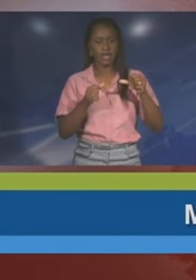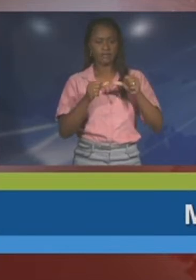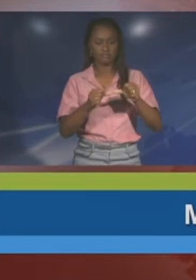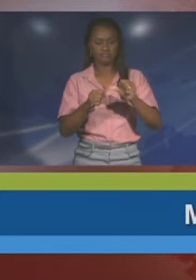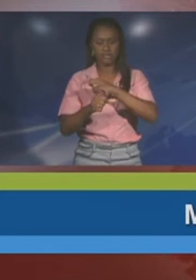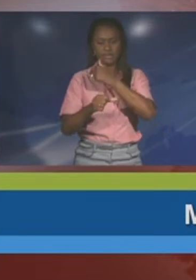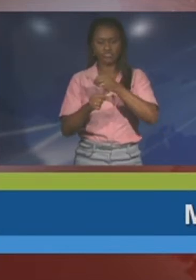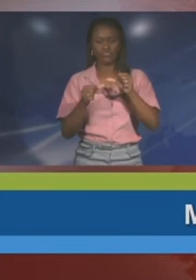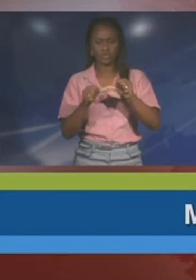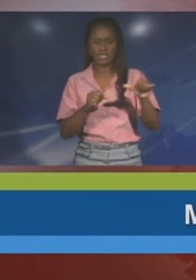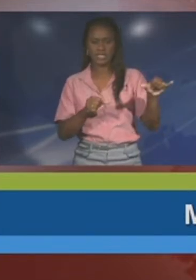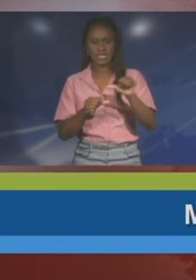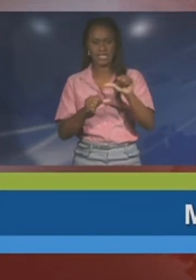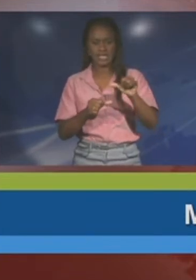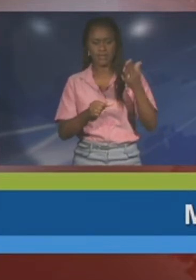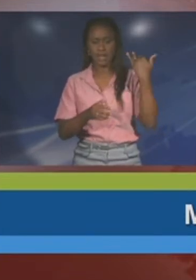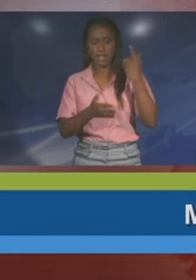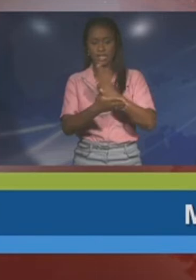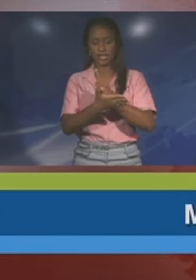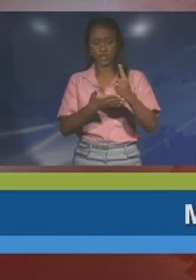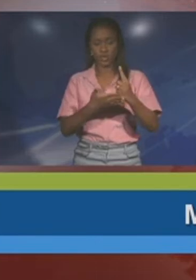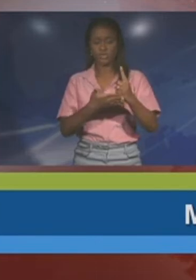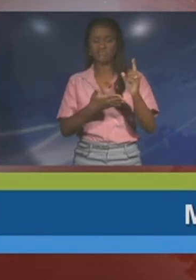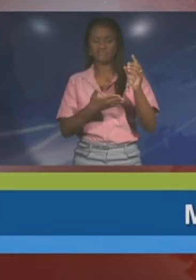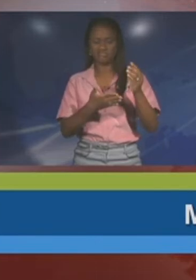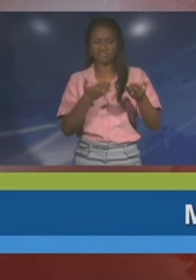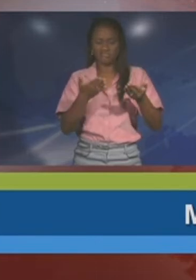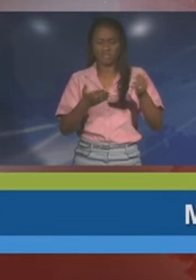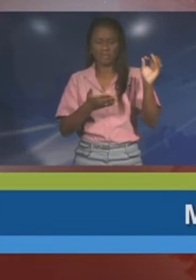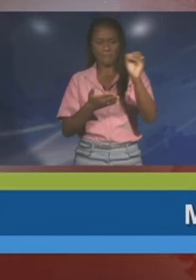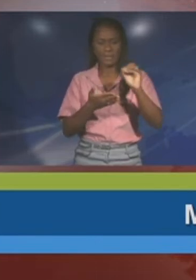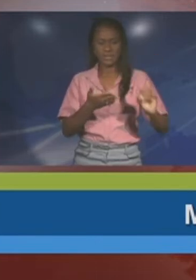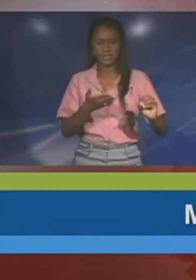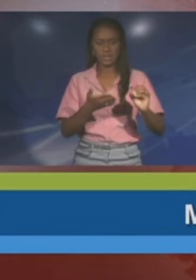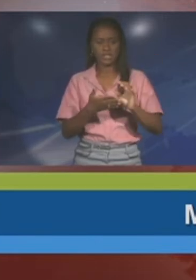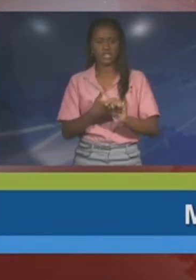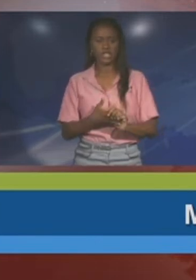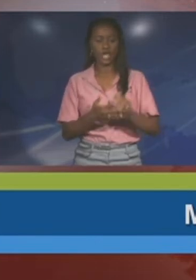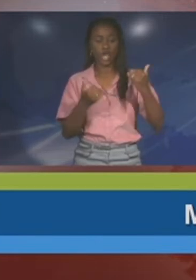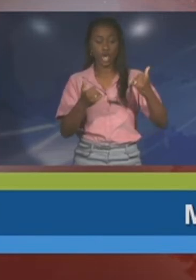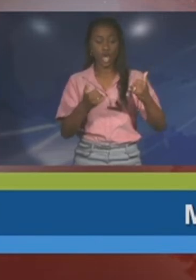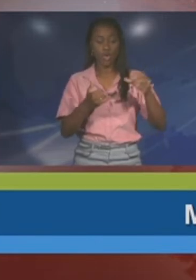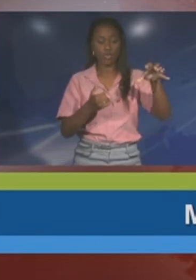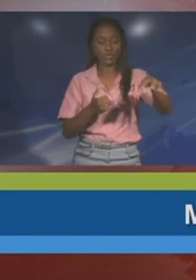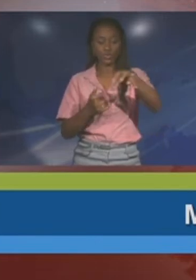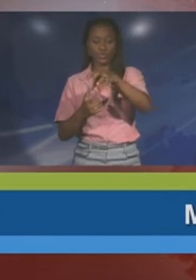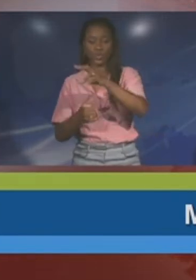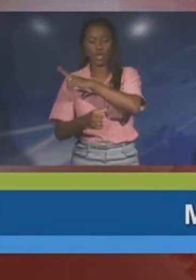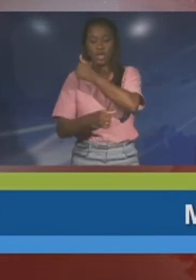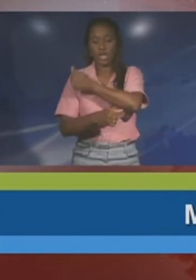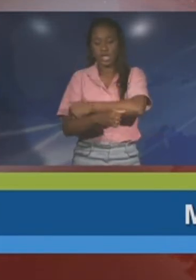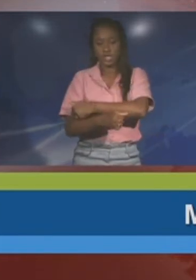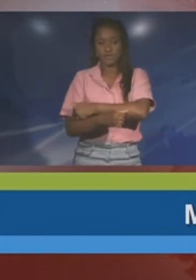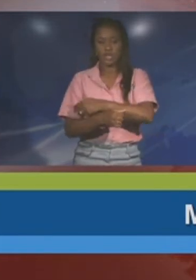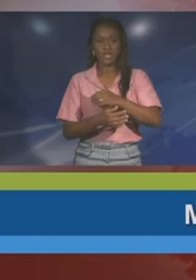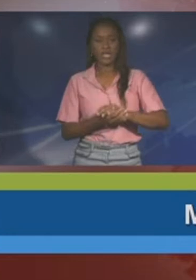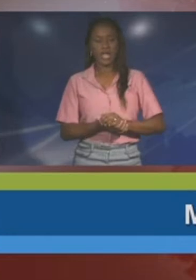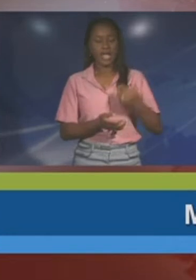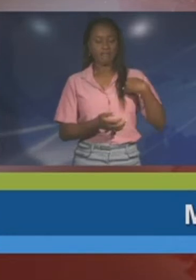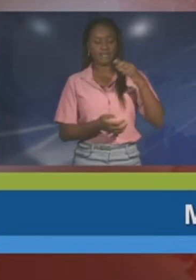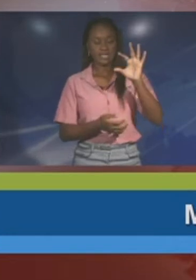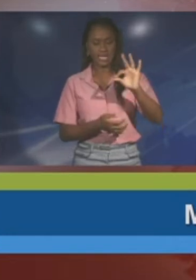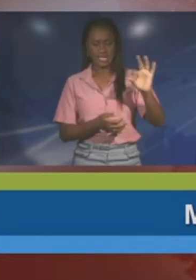or less the same as it was last week in terms of percentages. As it relates to the breakdown in hospital, we look at the 99